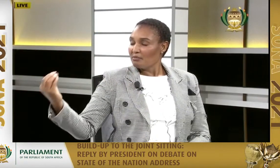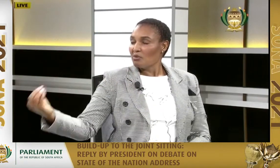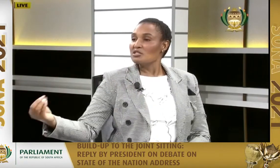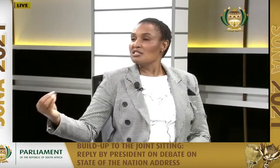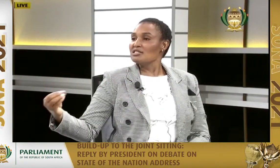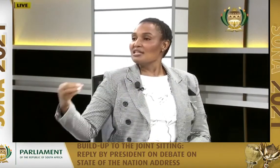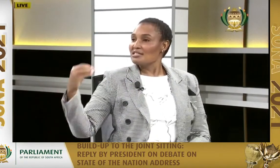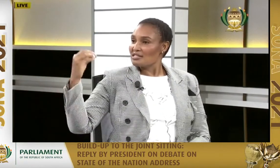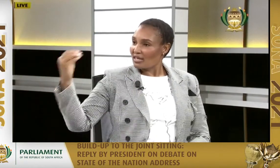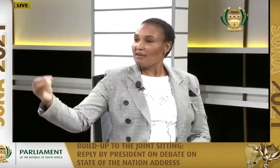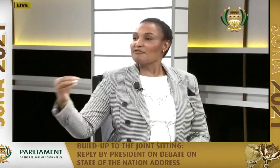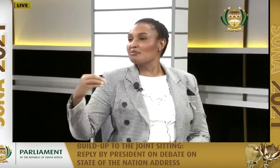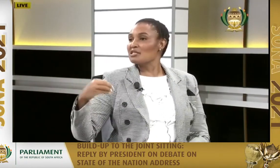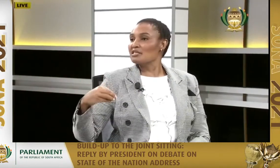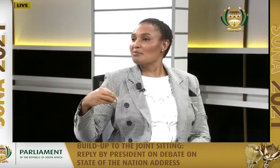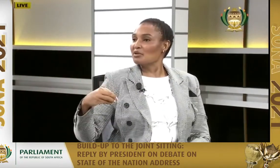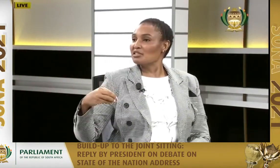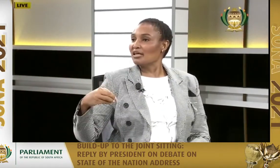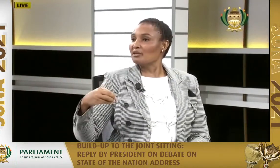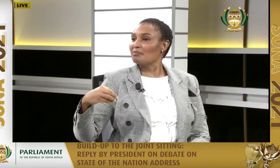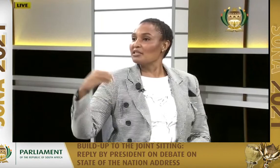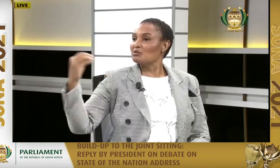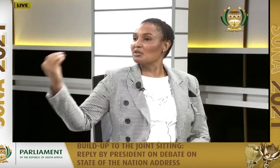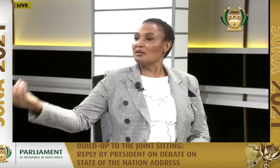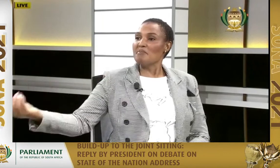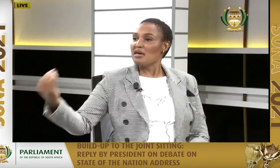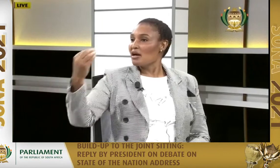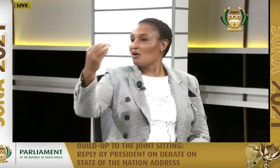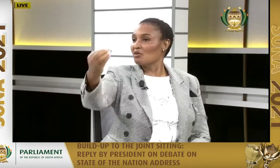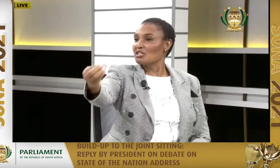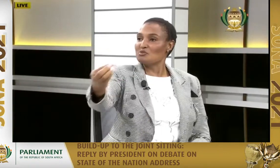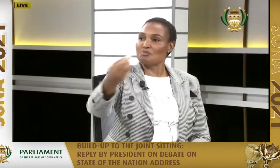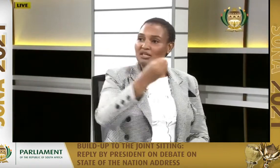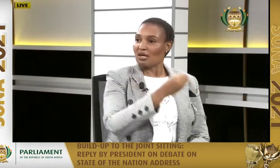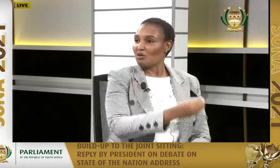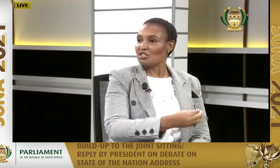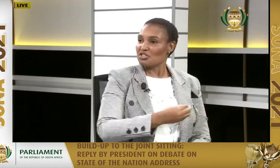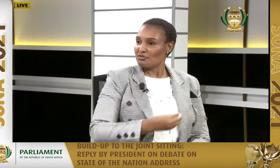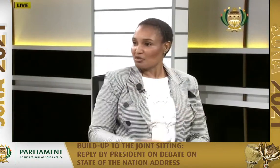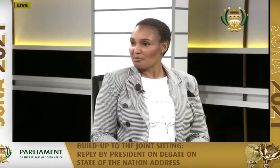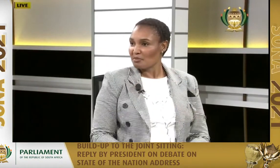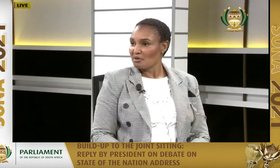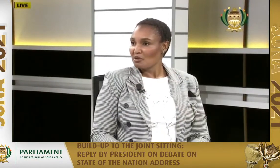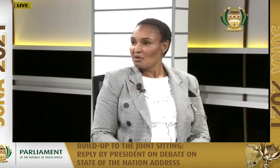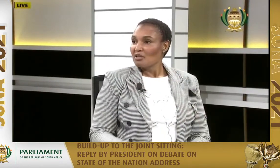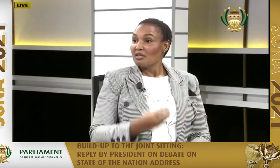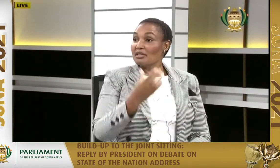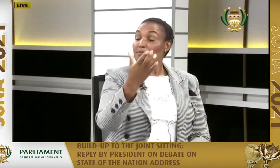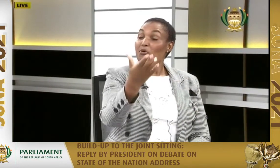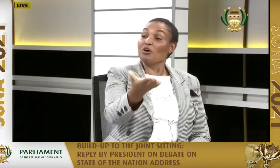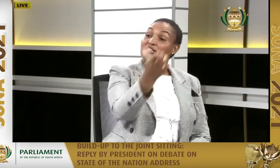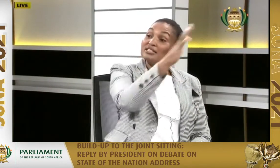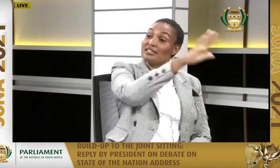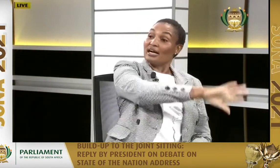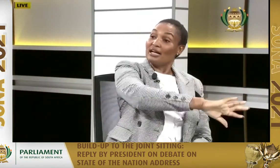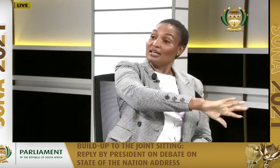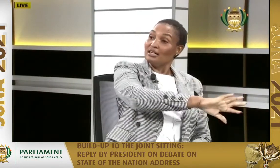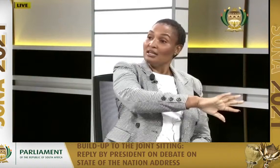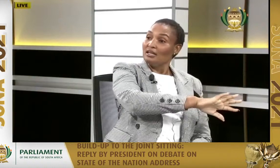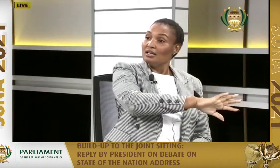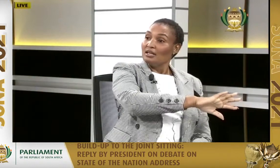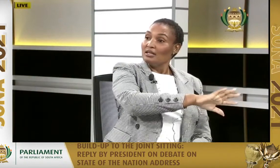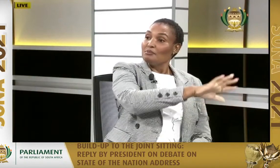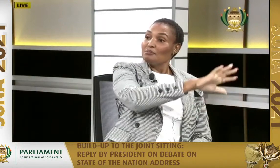and in most instances come from the same political party with the mayor or the speaker or the chief whip. The